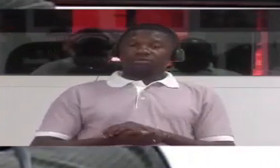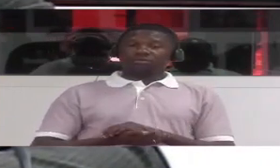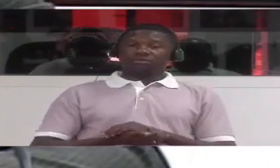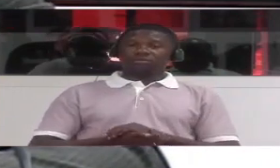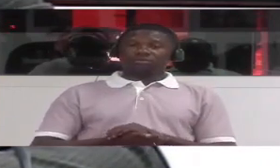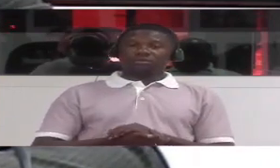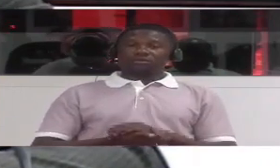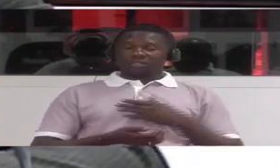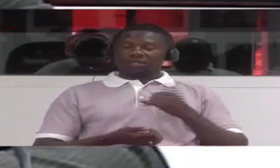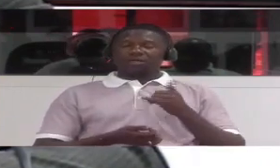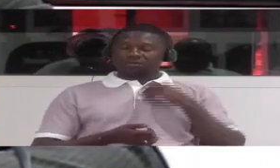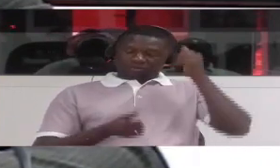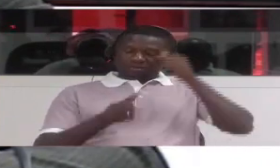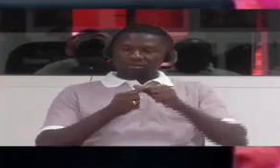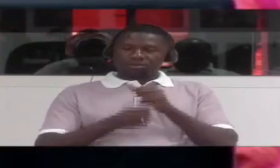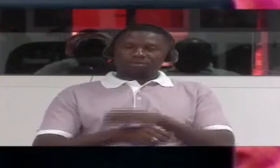Yeah, I remember that.